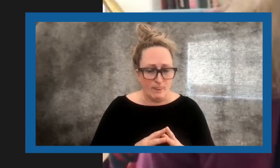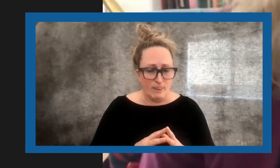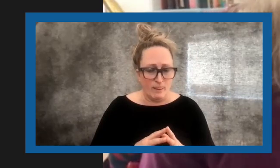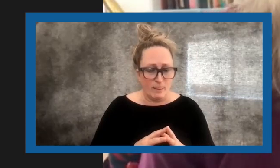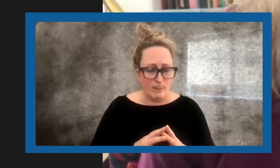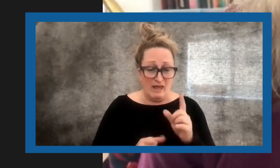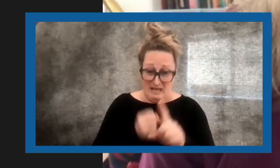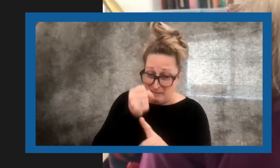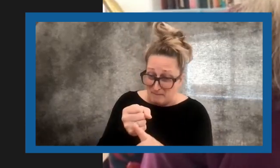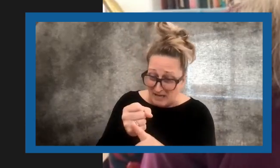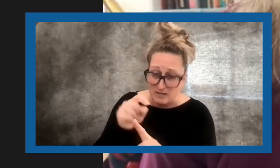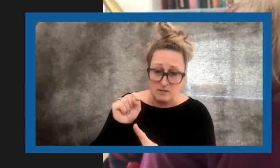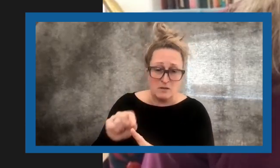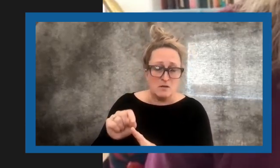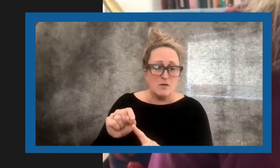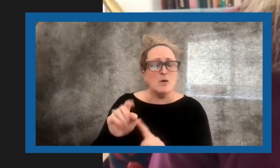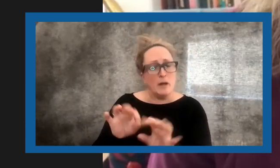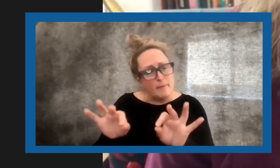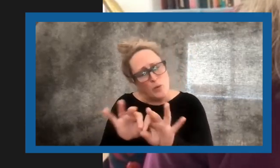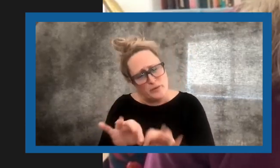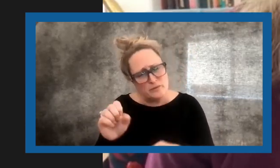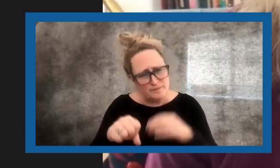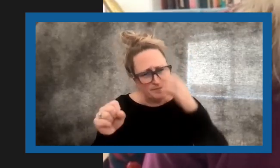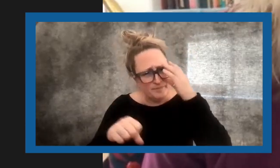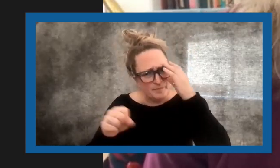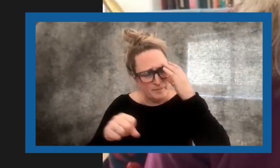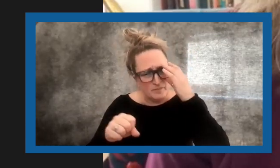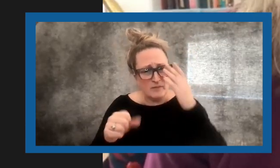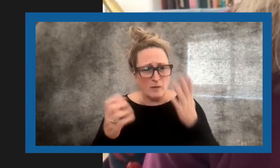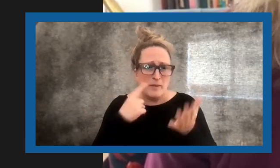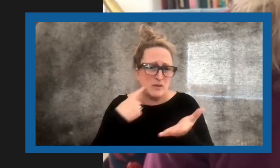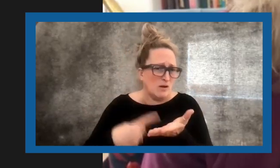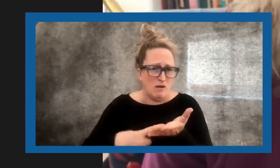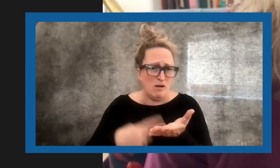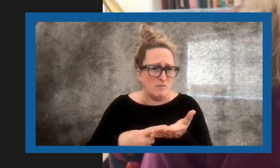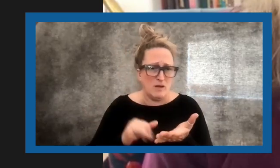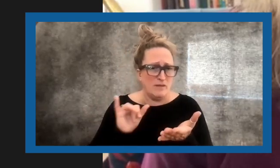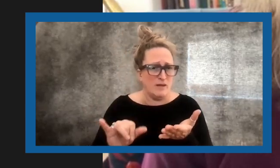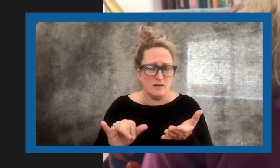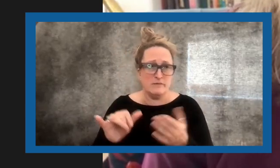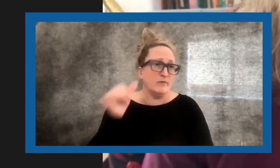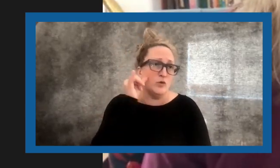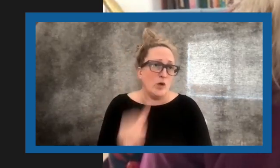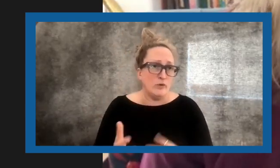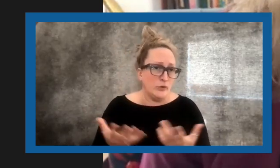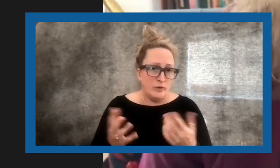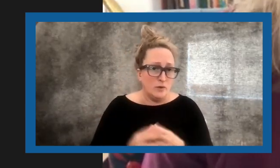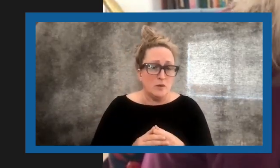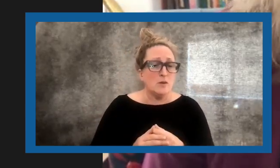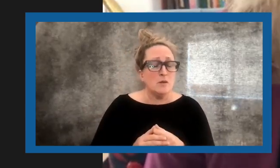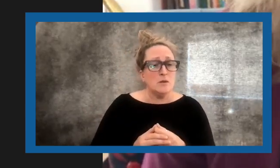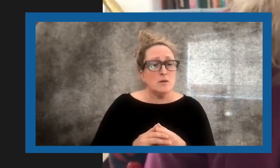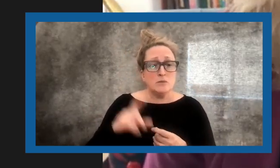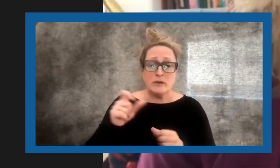impact wise, I think that it's important because, and I'll probably talk about this forever, we need